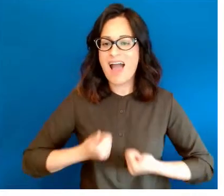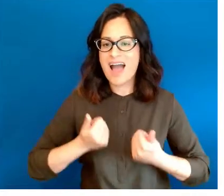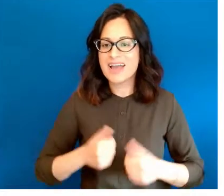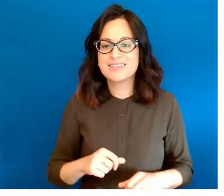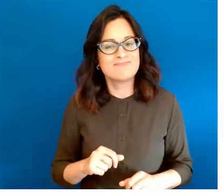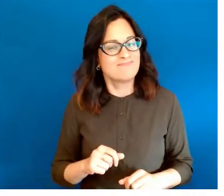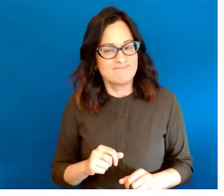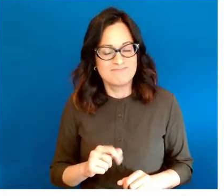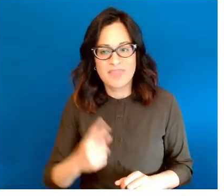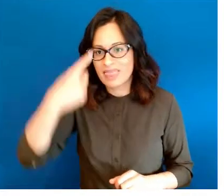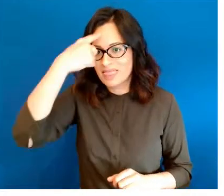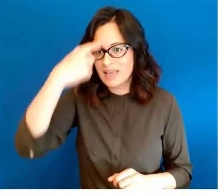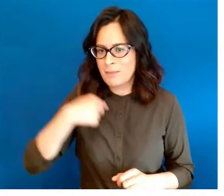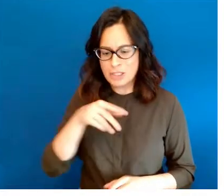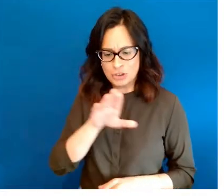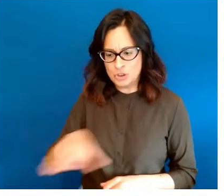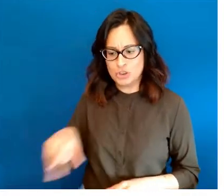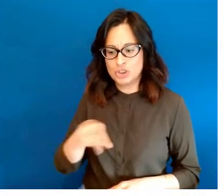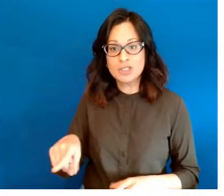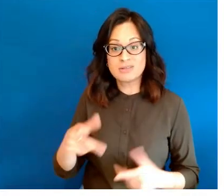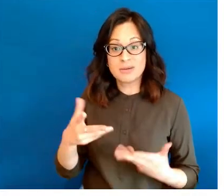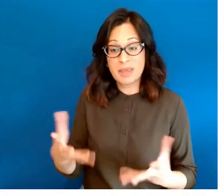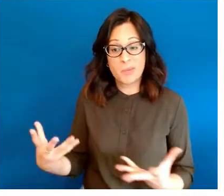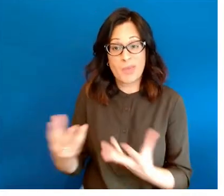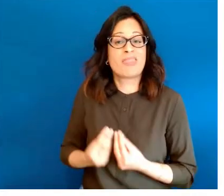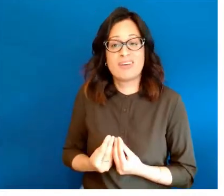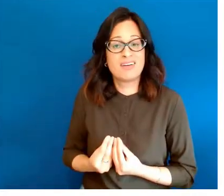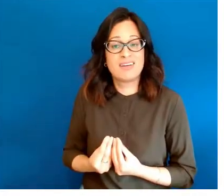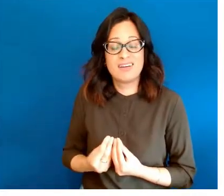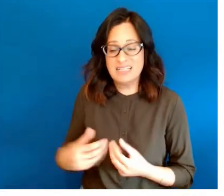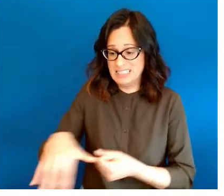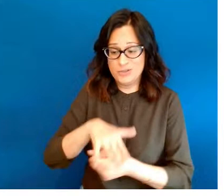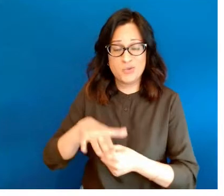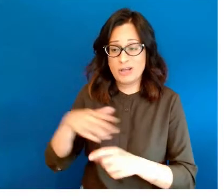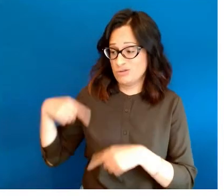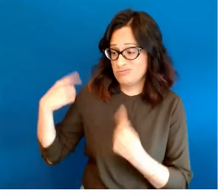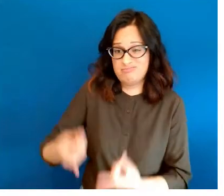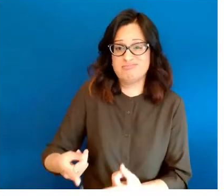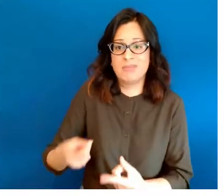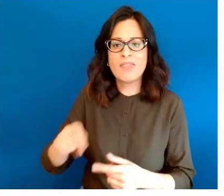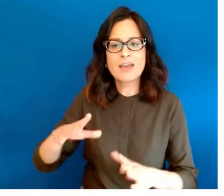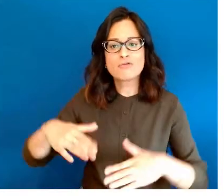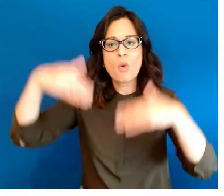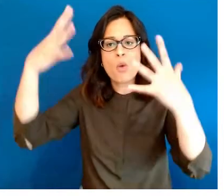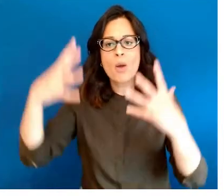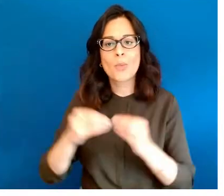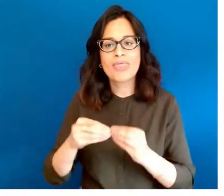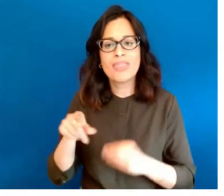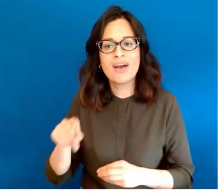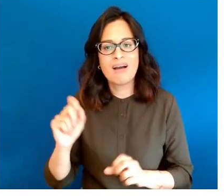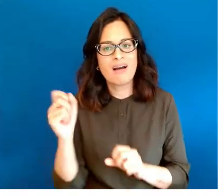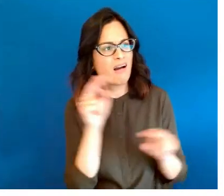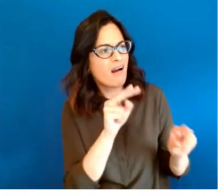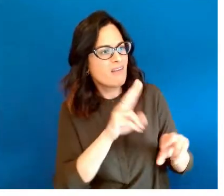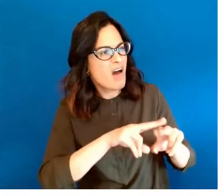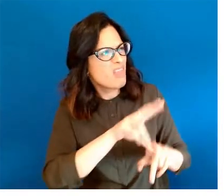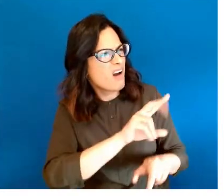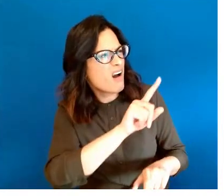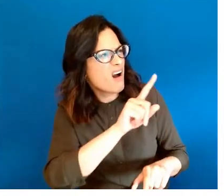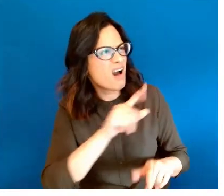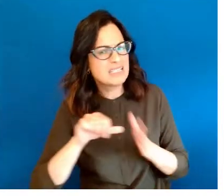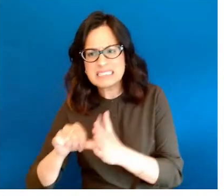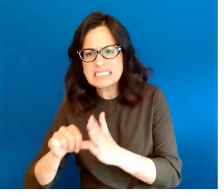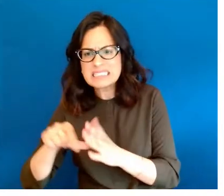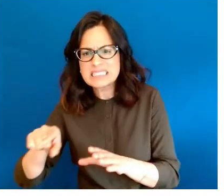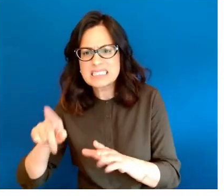think my kids, because I've always had this situation, I think they've grown up with it. I think when they were very young, it was hard to explain, but now they